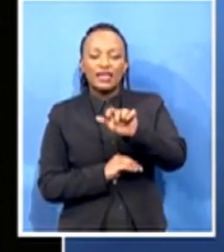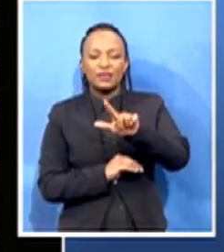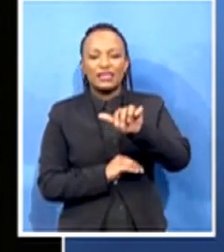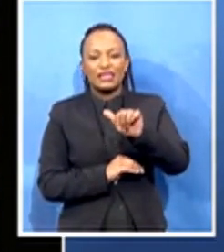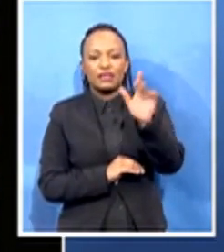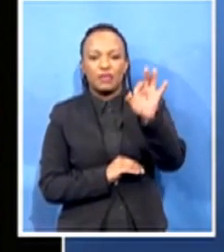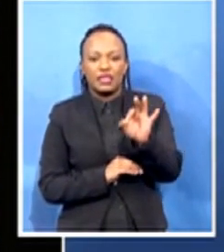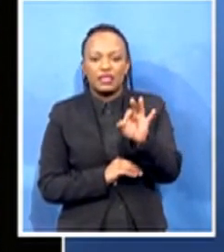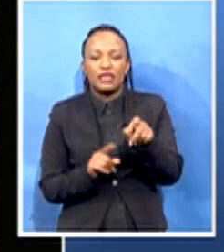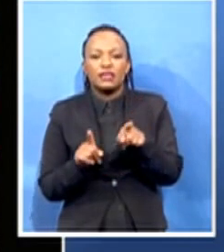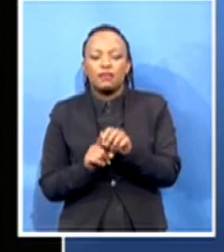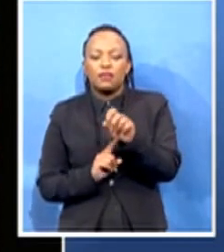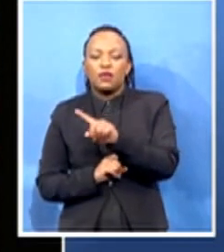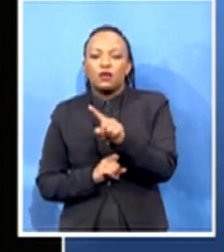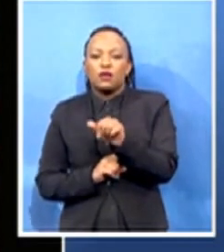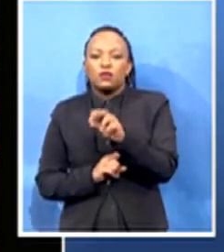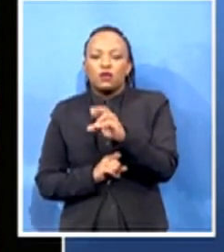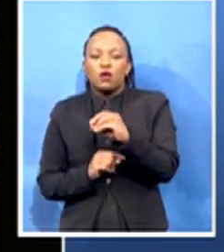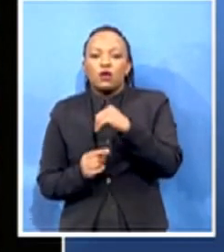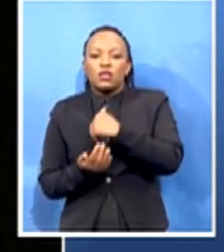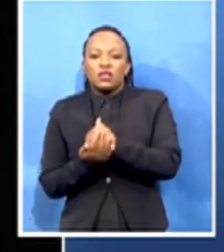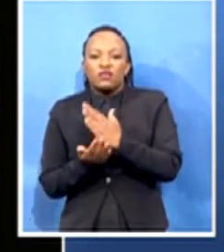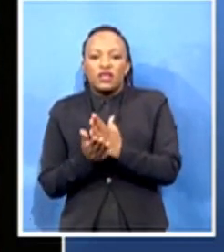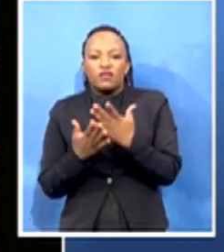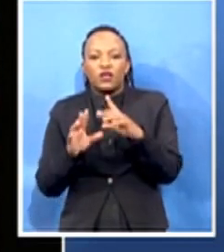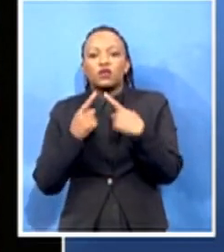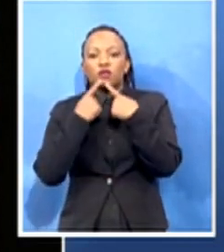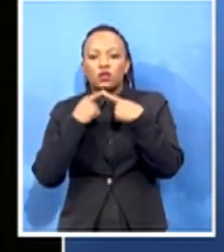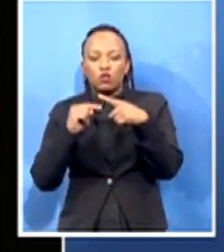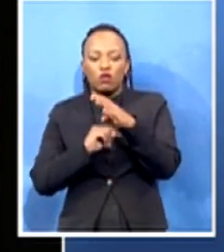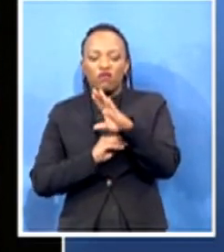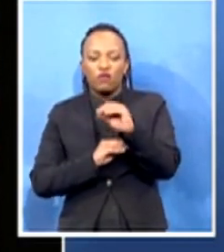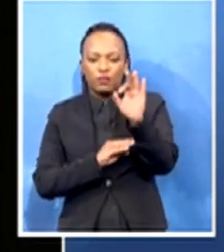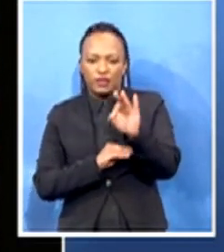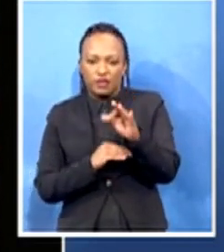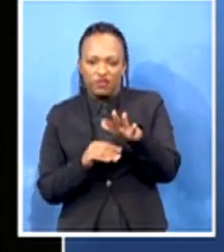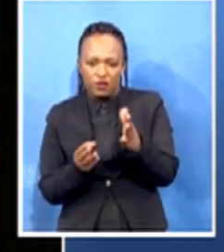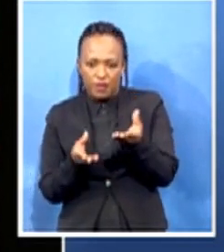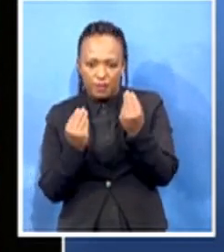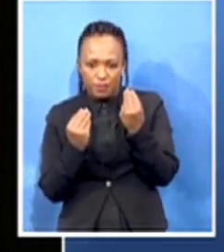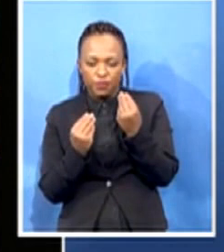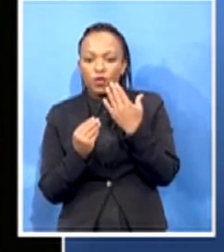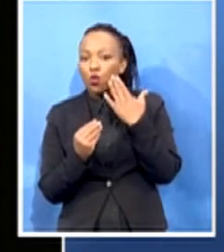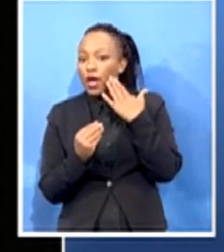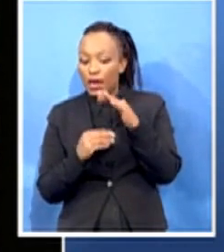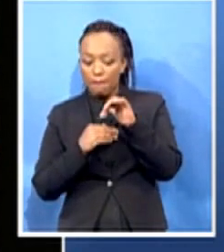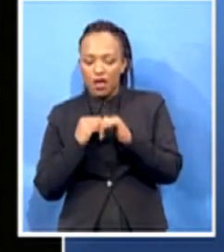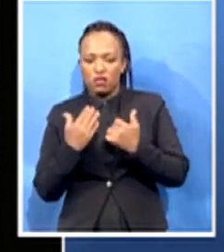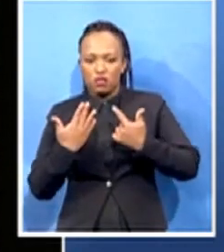dividends of 40% in July. Now, if